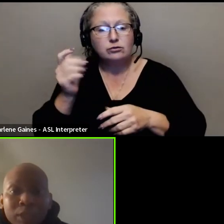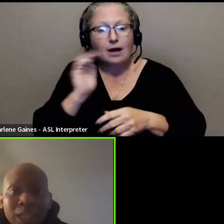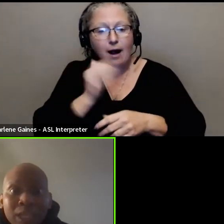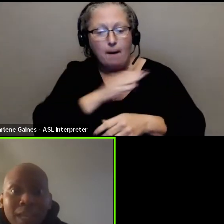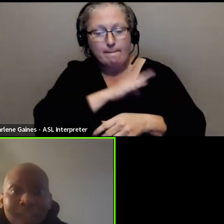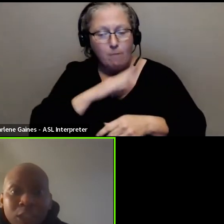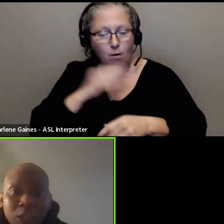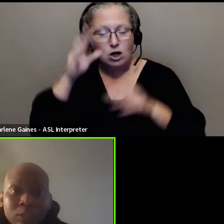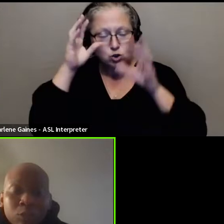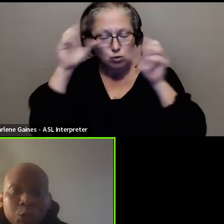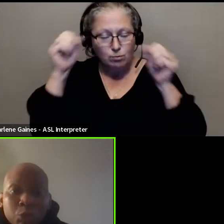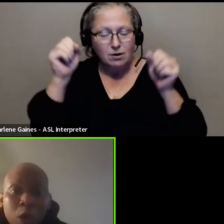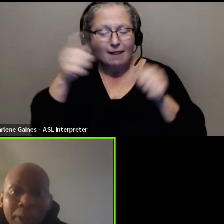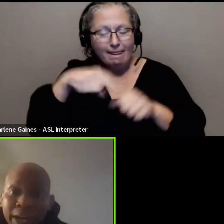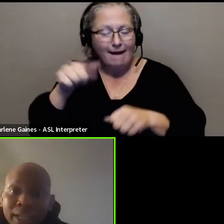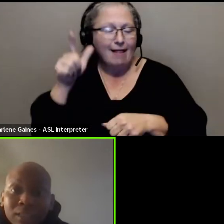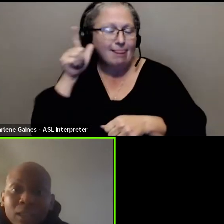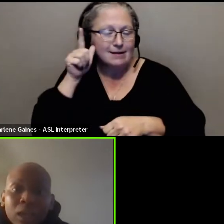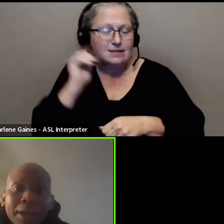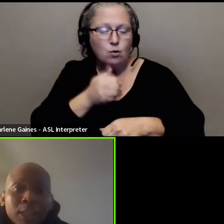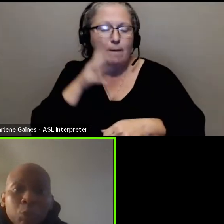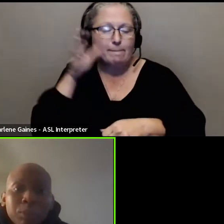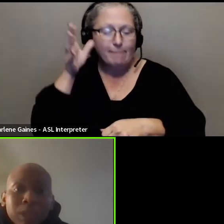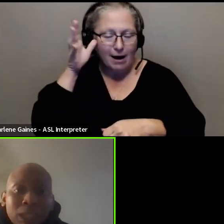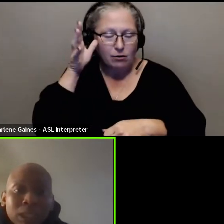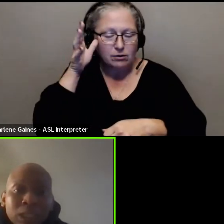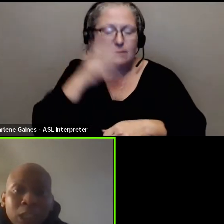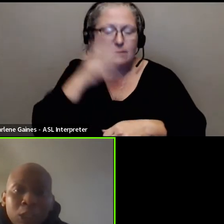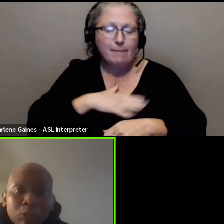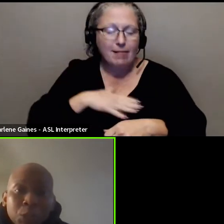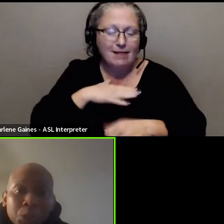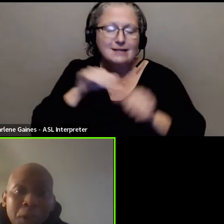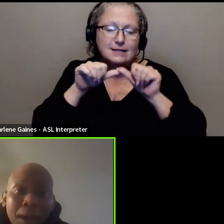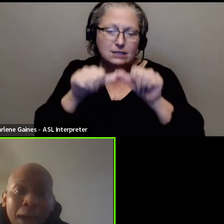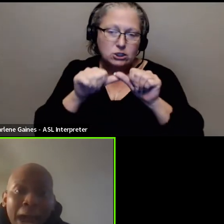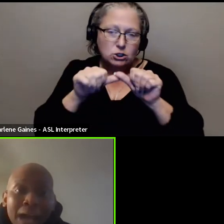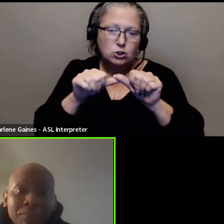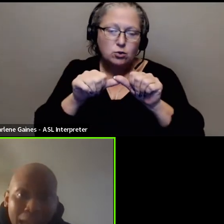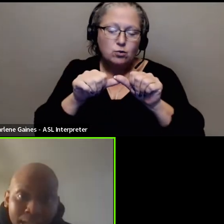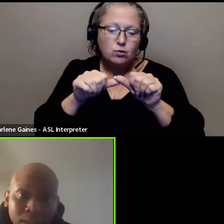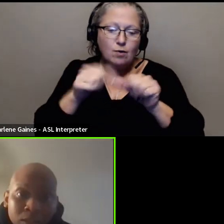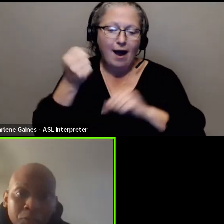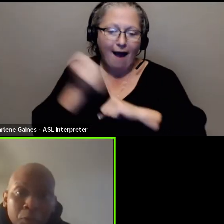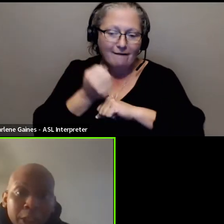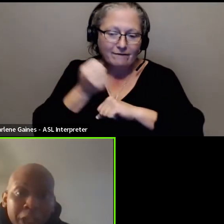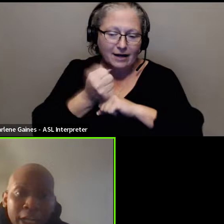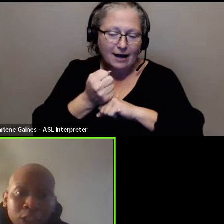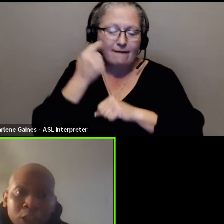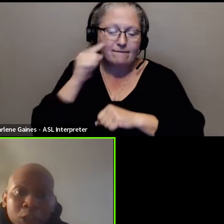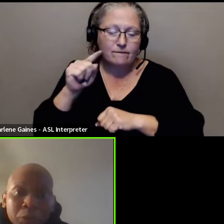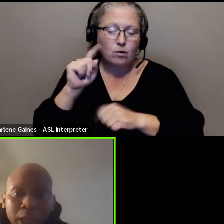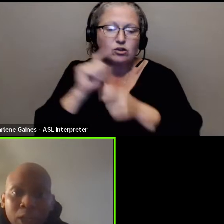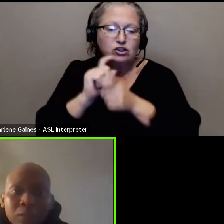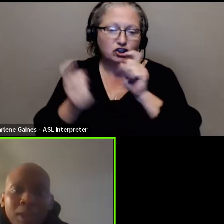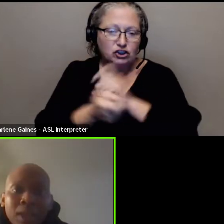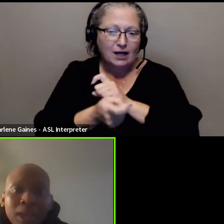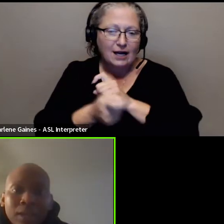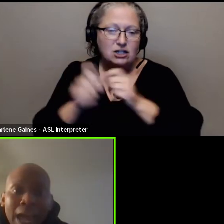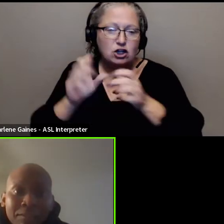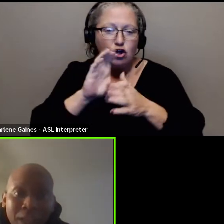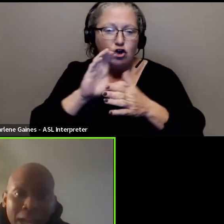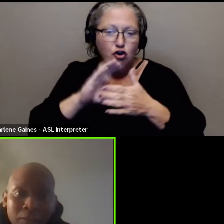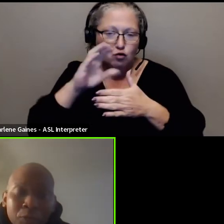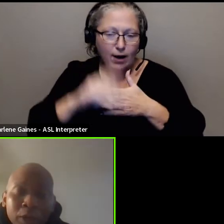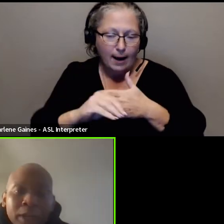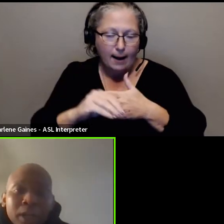our superintendent, they listen to our parents. And so please continue to advocate for a change in the curriculum